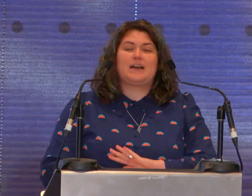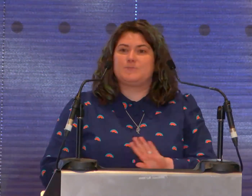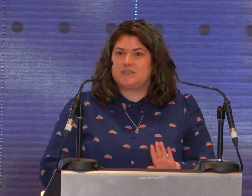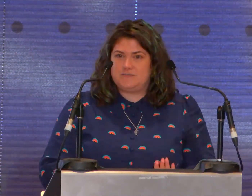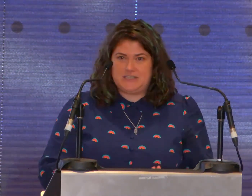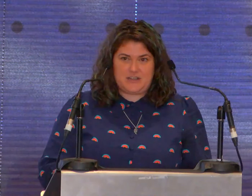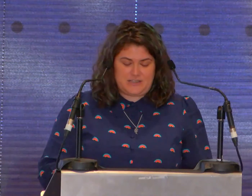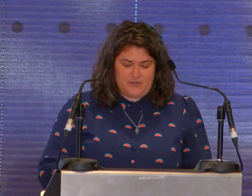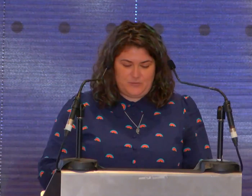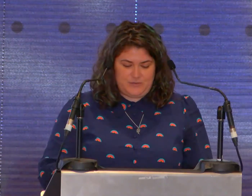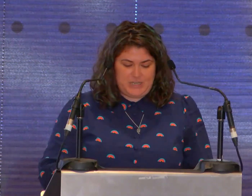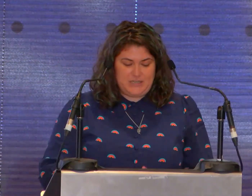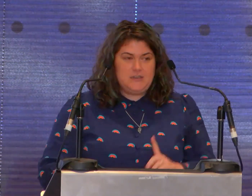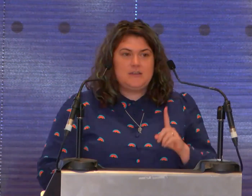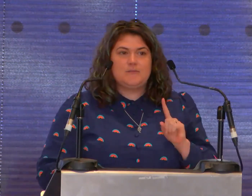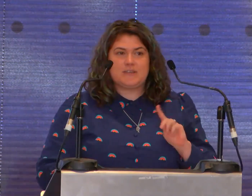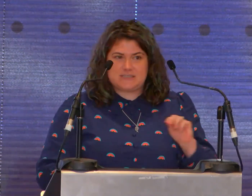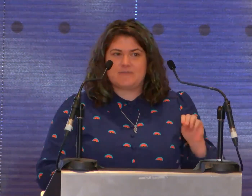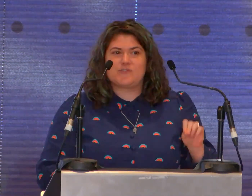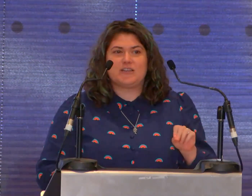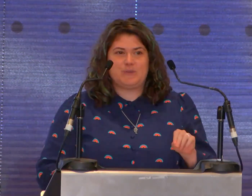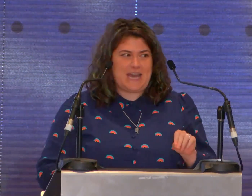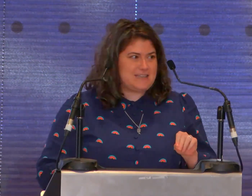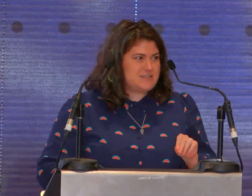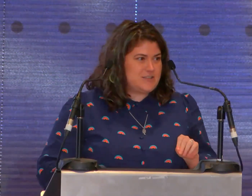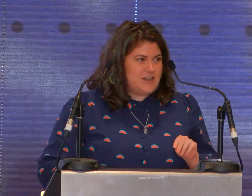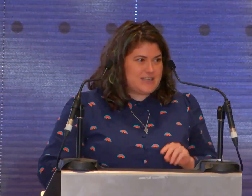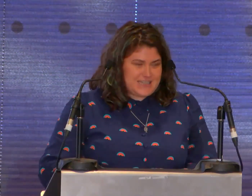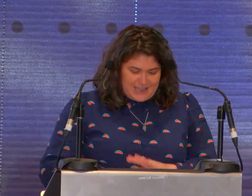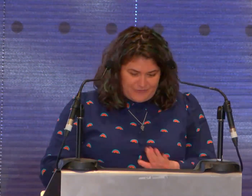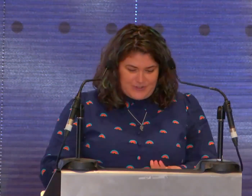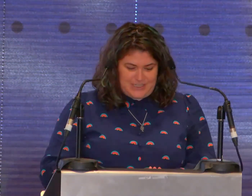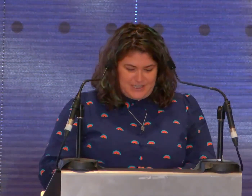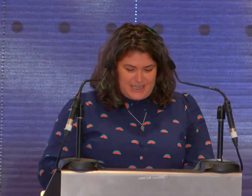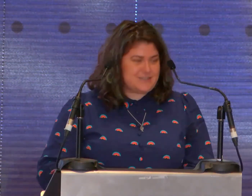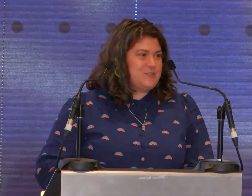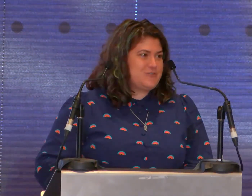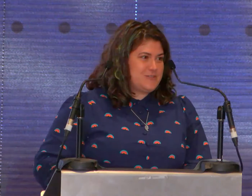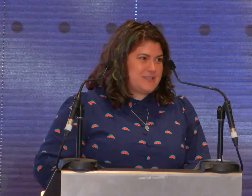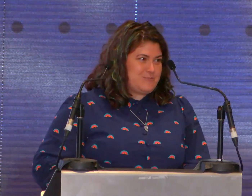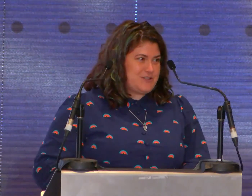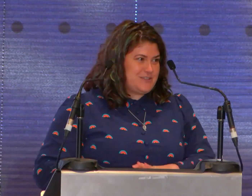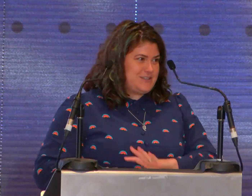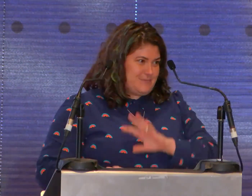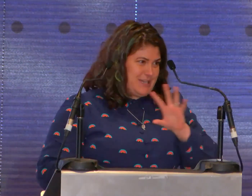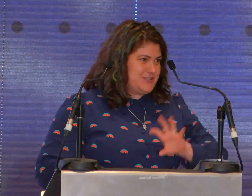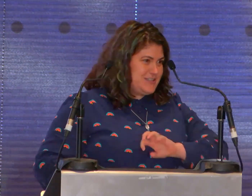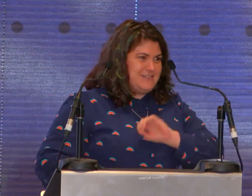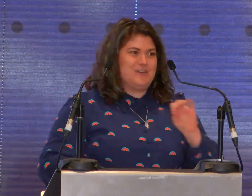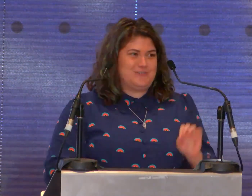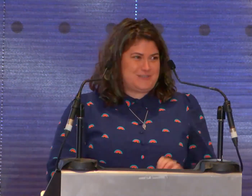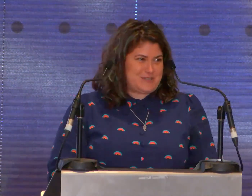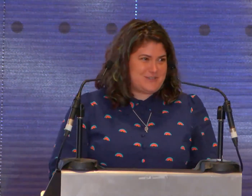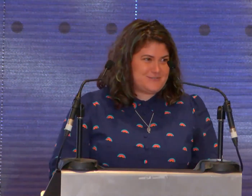was absolutely nothing wrong with me, except for IBS. I think every endometriosis patient